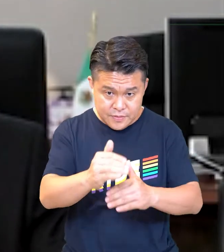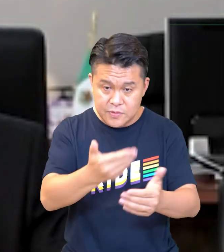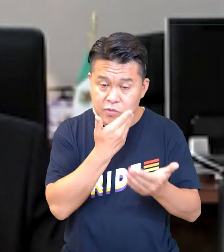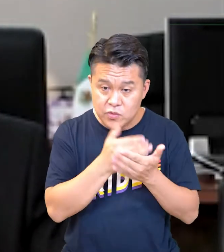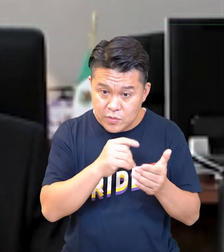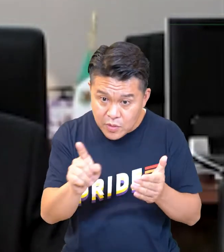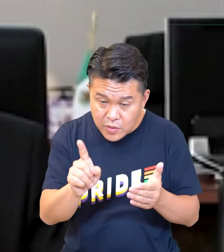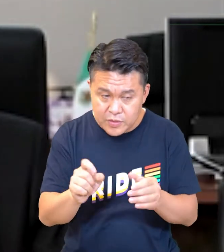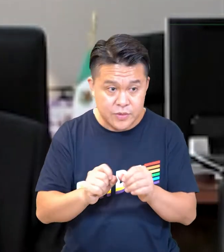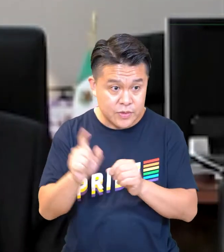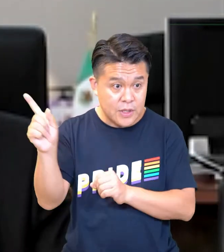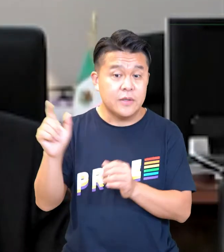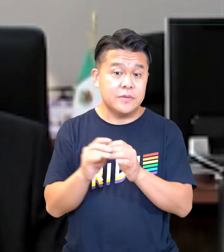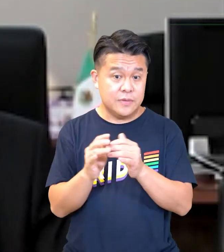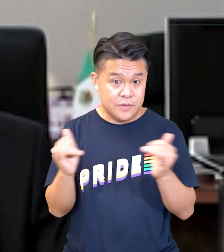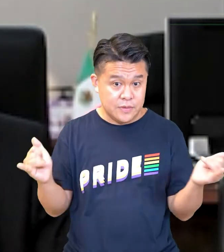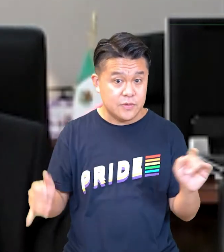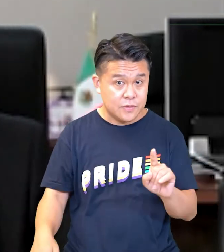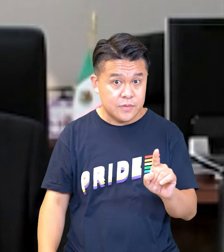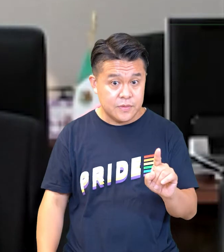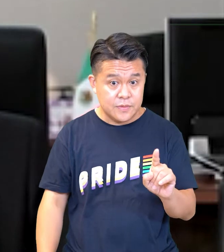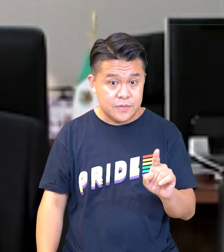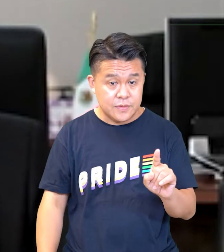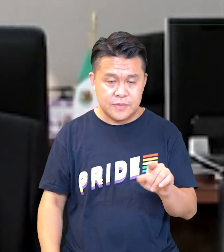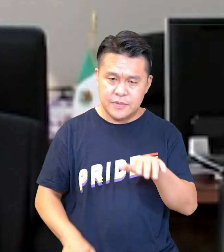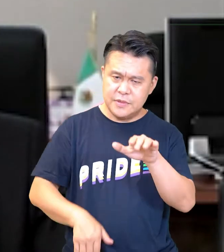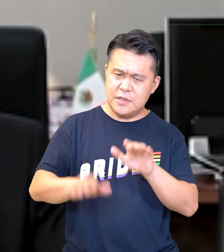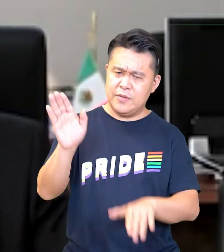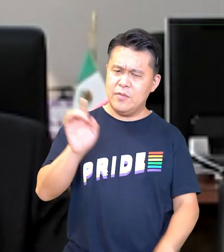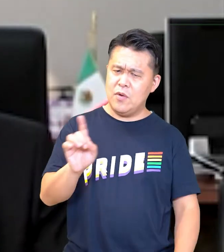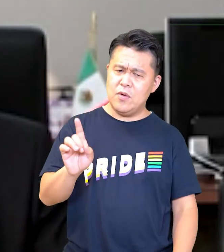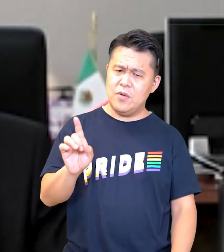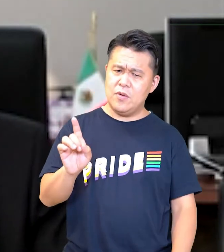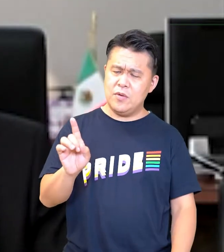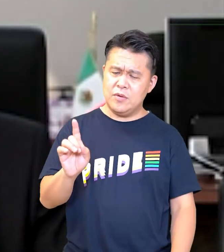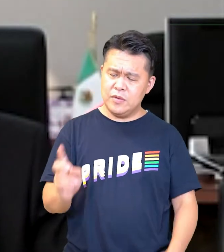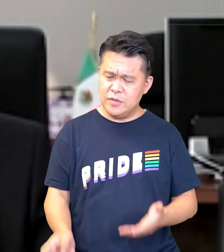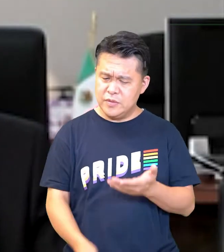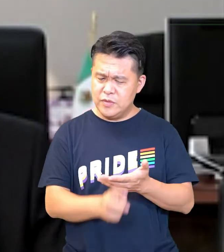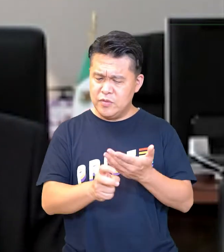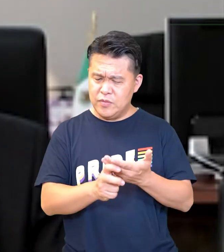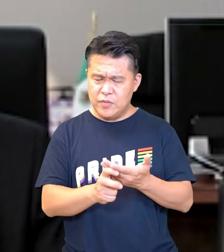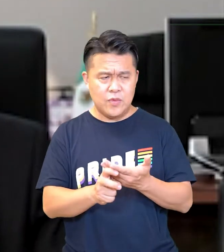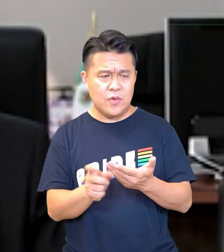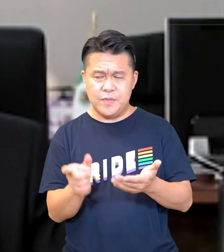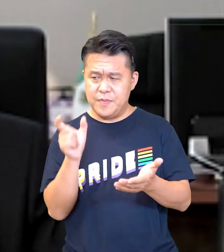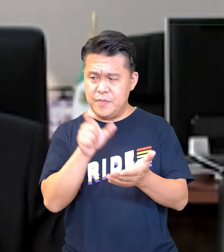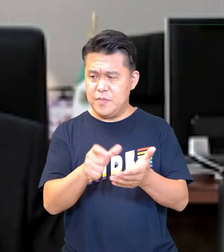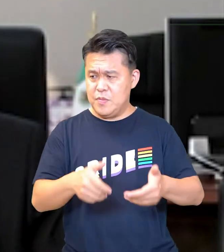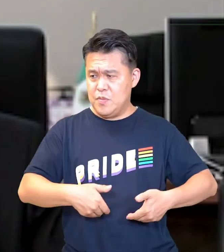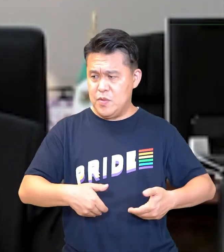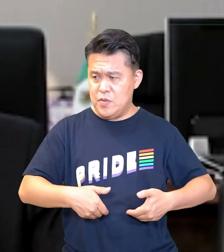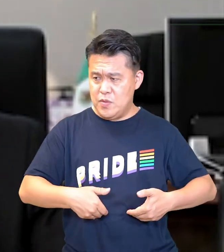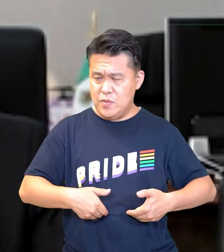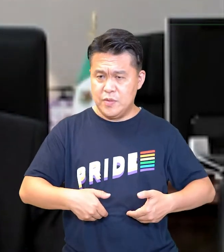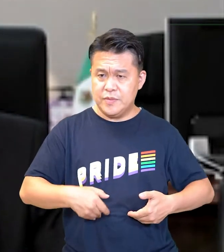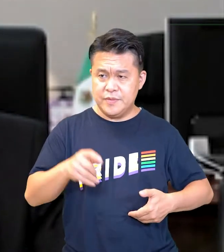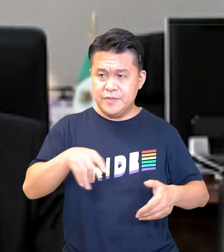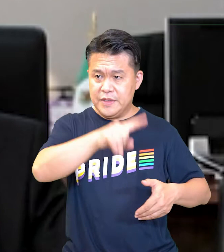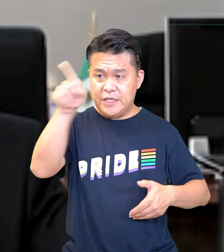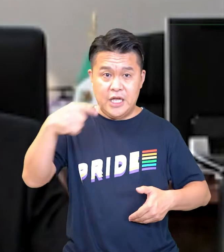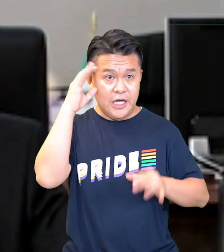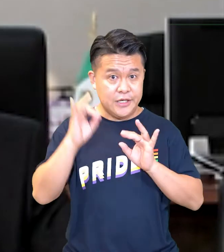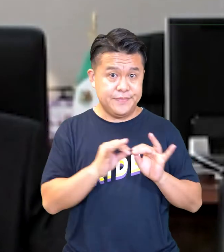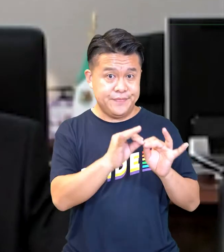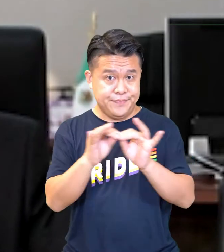time that most of the stakeholders seemed to agree on the fundamental